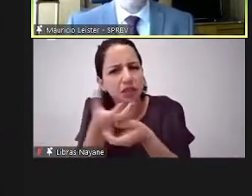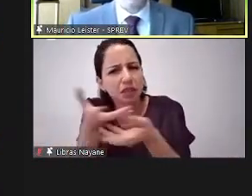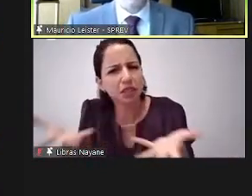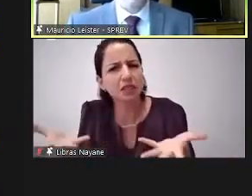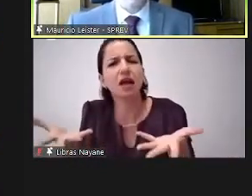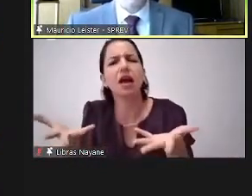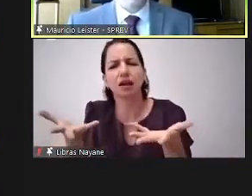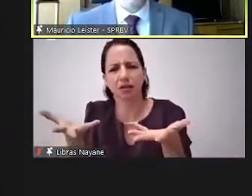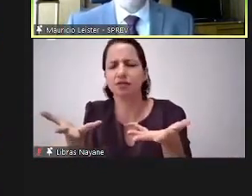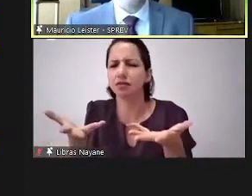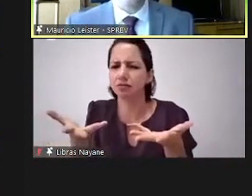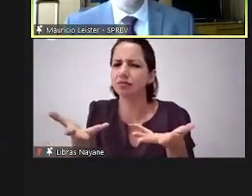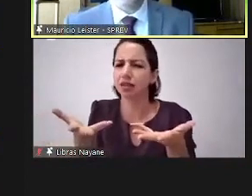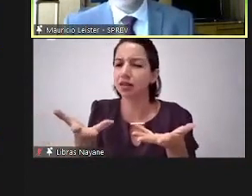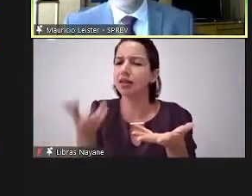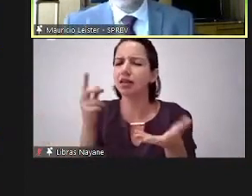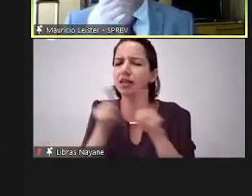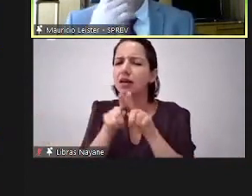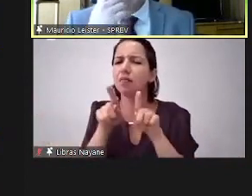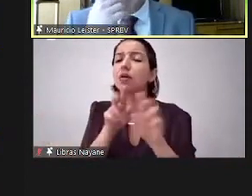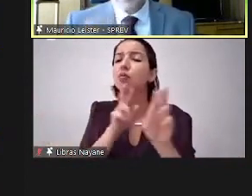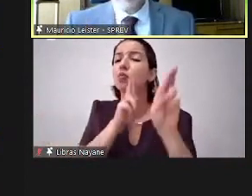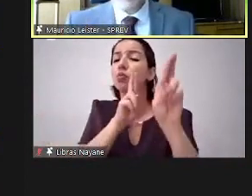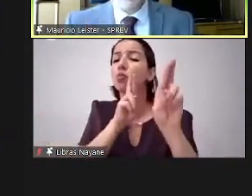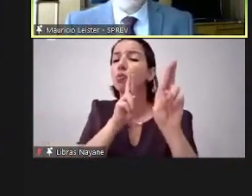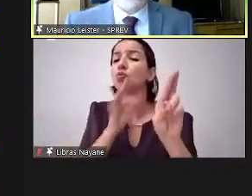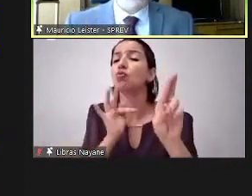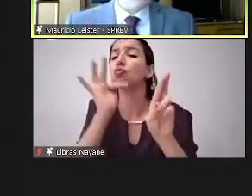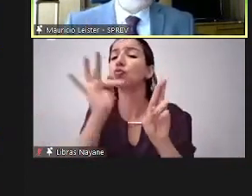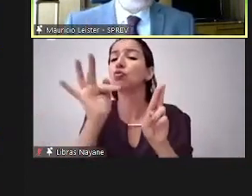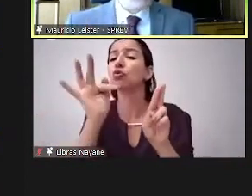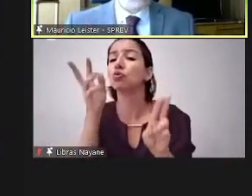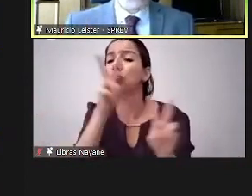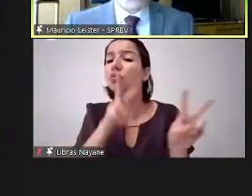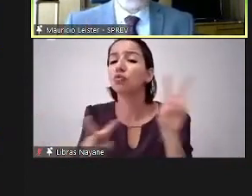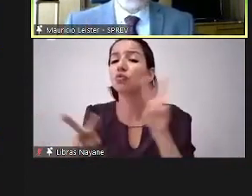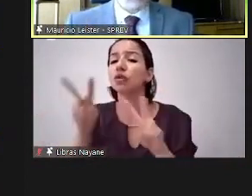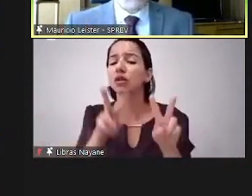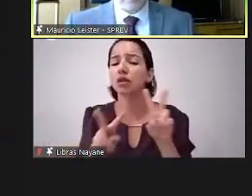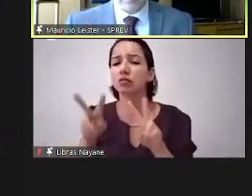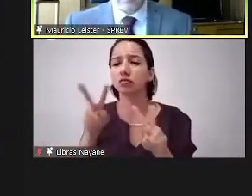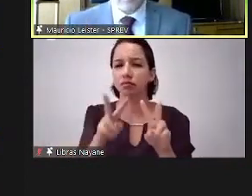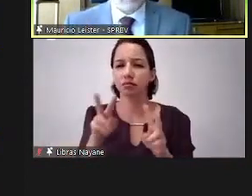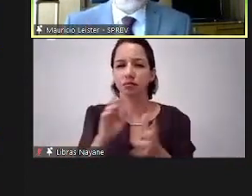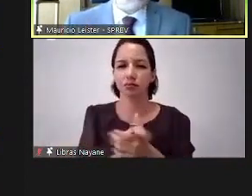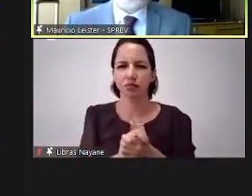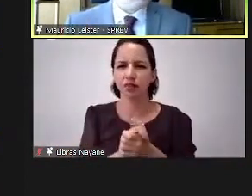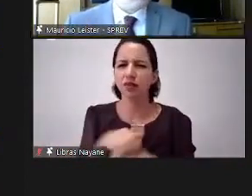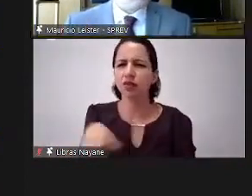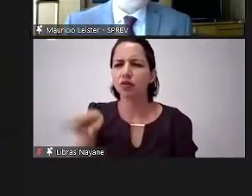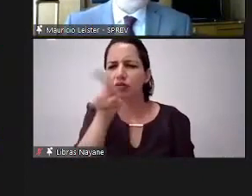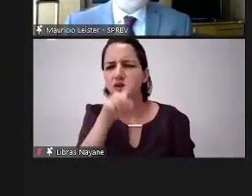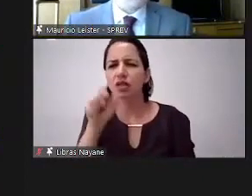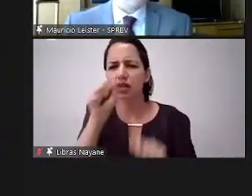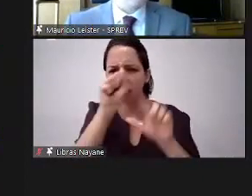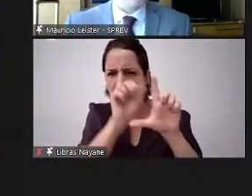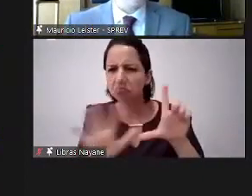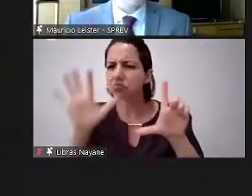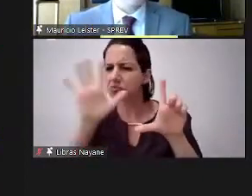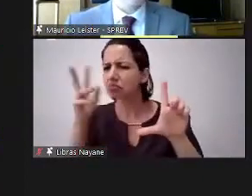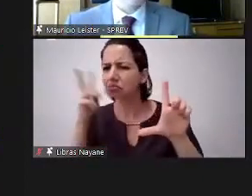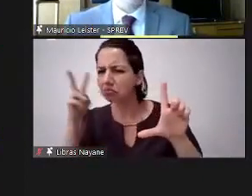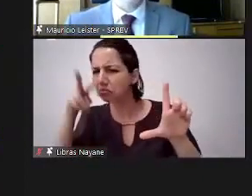pension when it comes to public policy and the recent delivery and the future